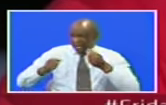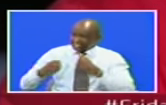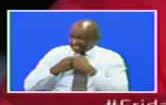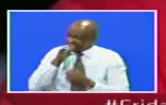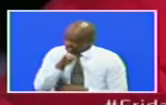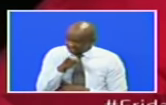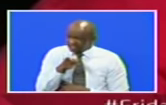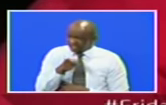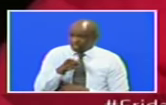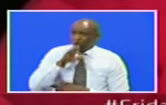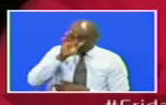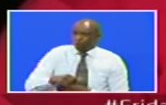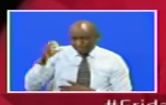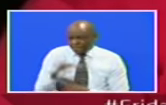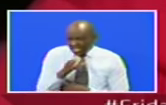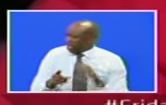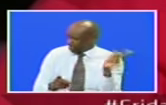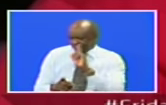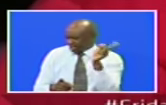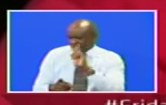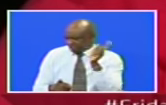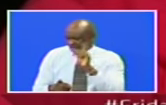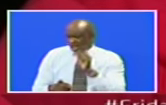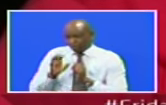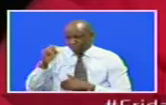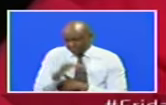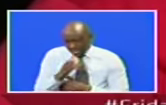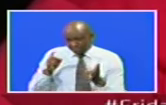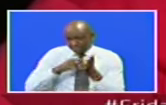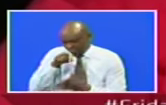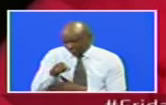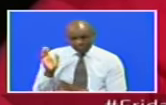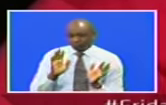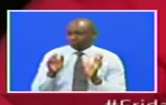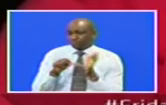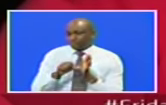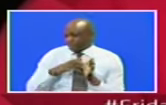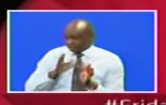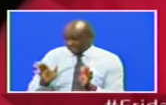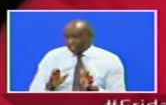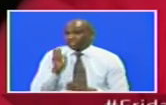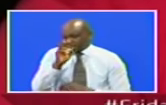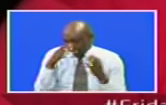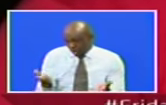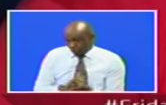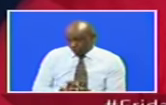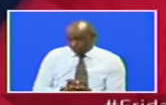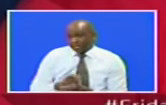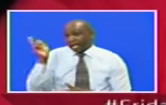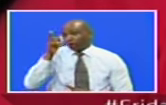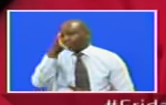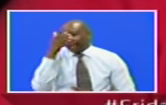not a cause of, the BI is not the main cause of our problems. Look at it nowadays in